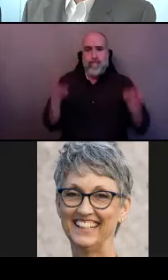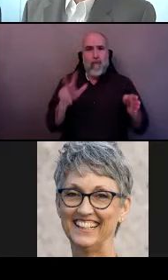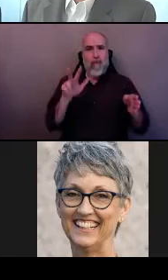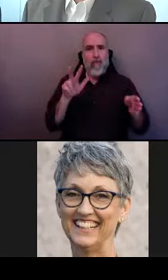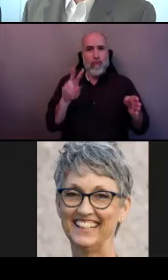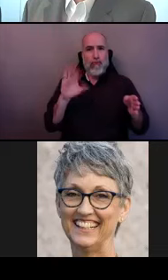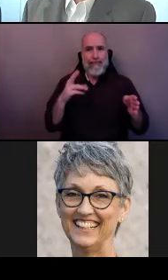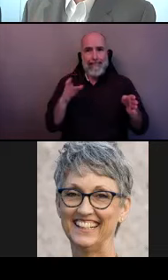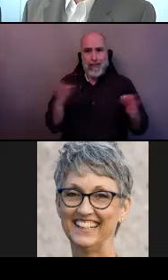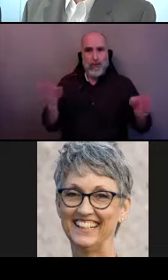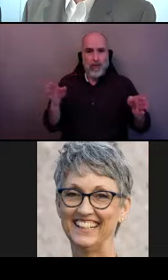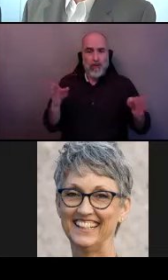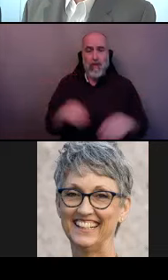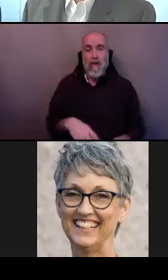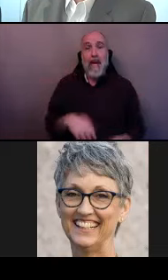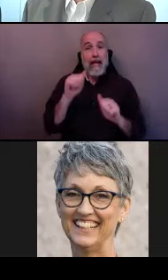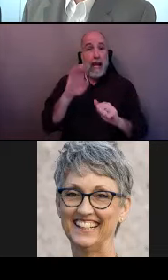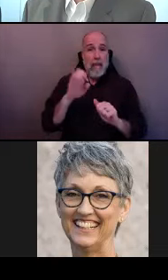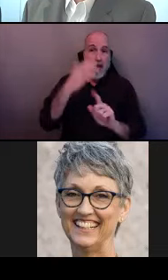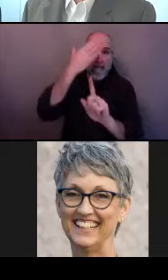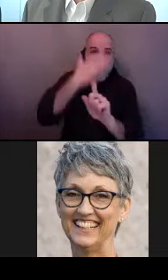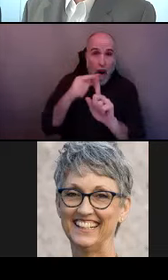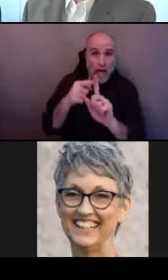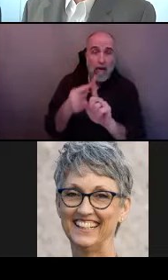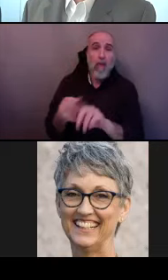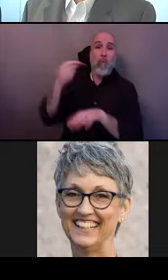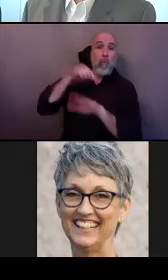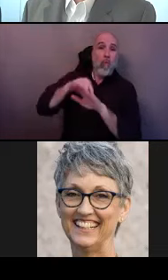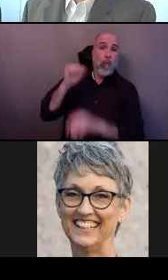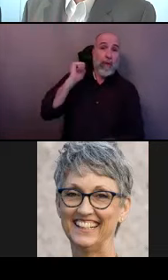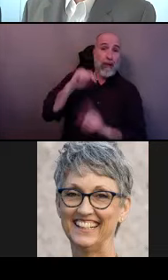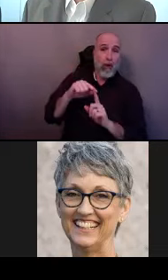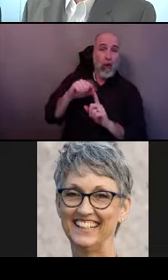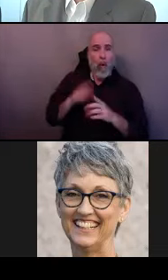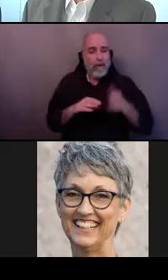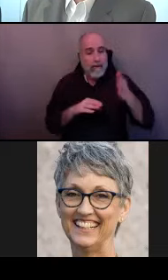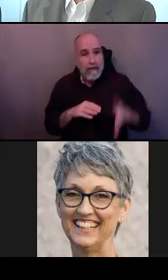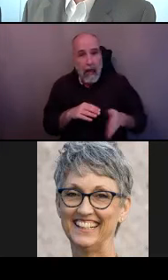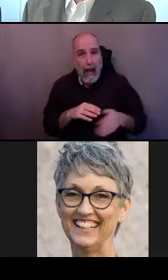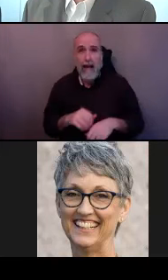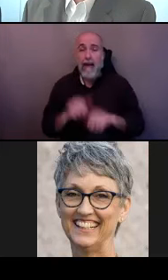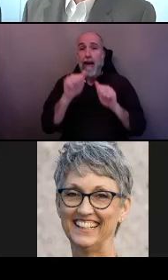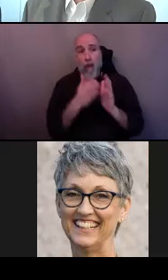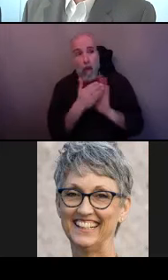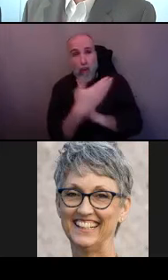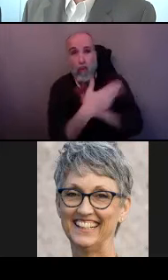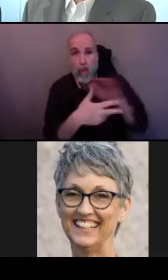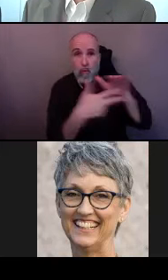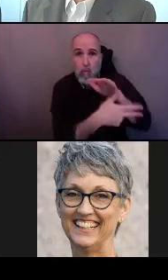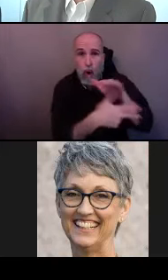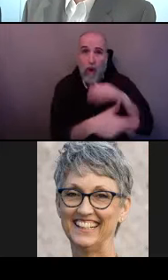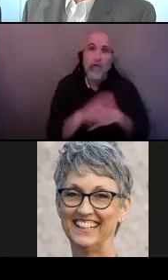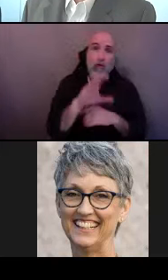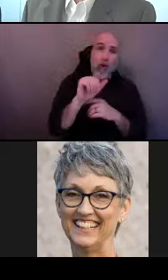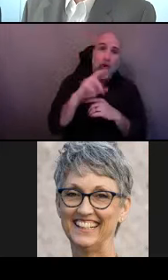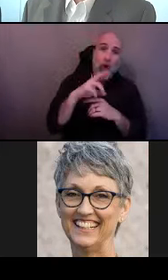The entrance may be located at the front, rear, or side, or in the garage or carport of the dwelling.